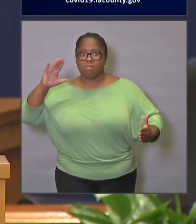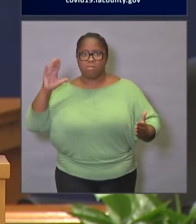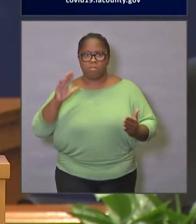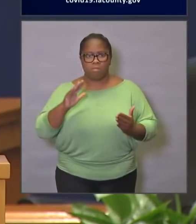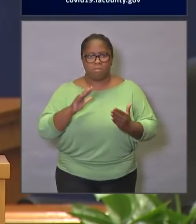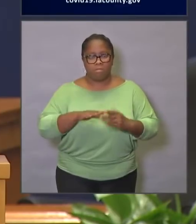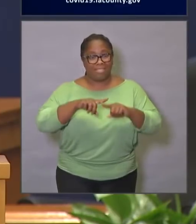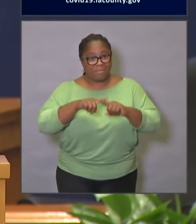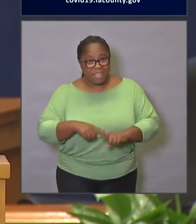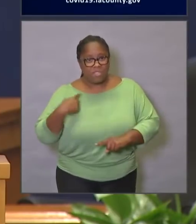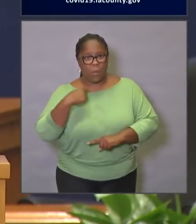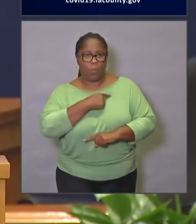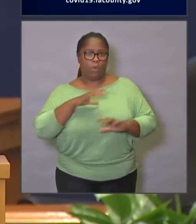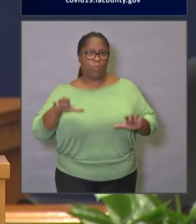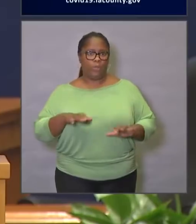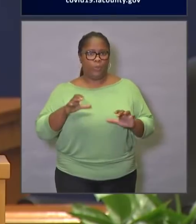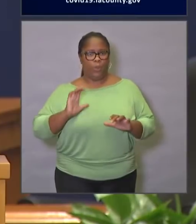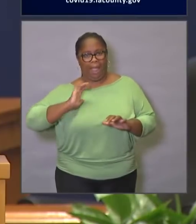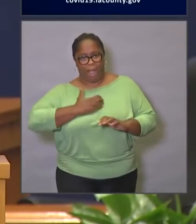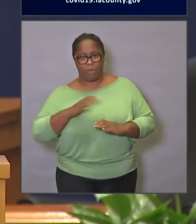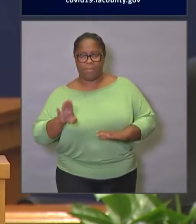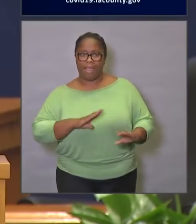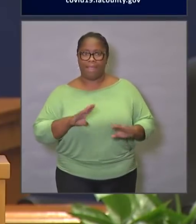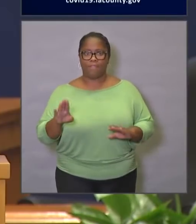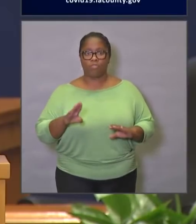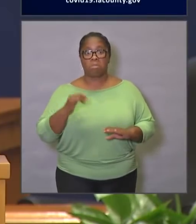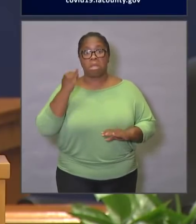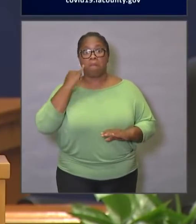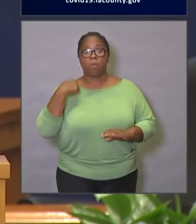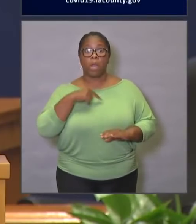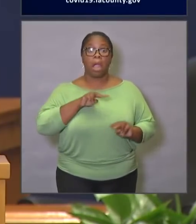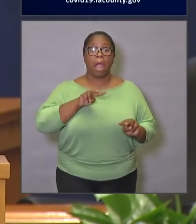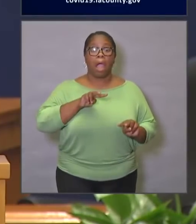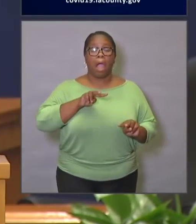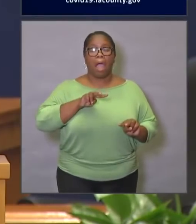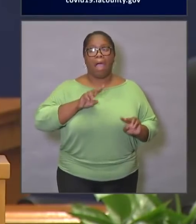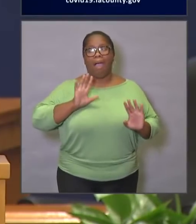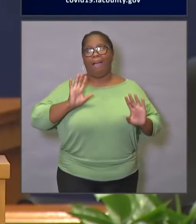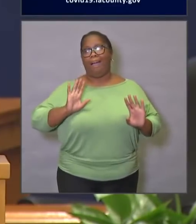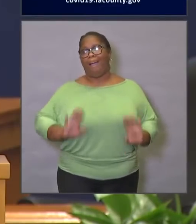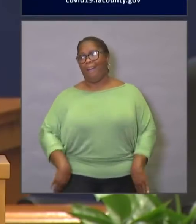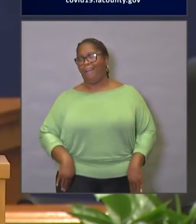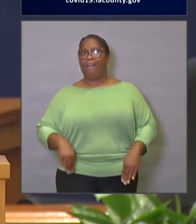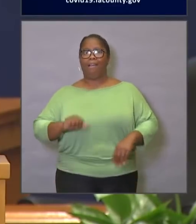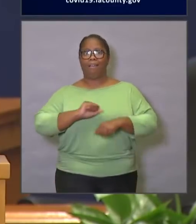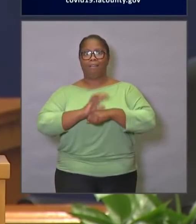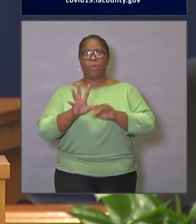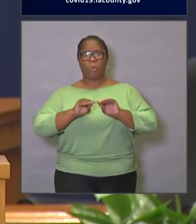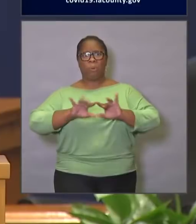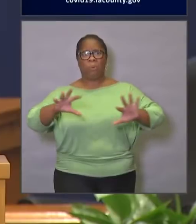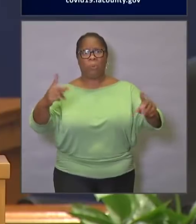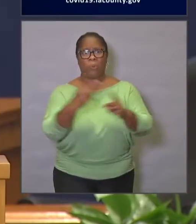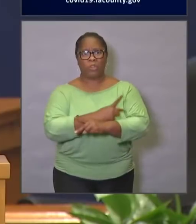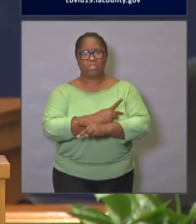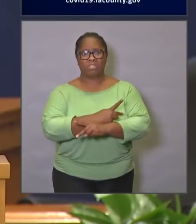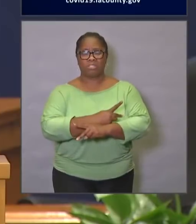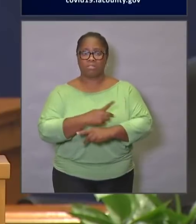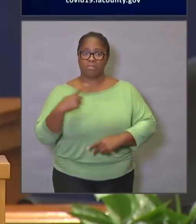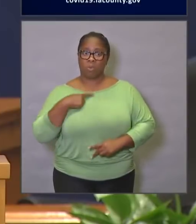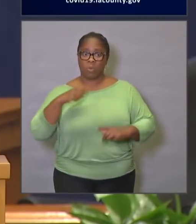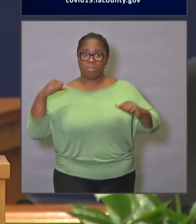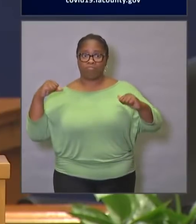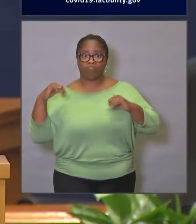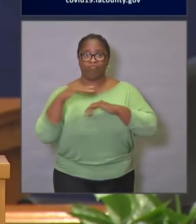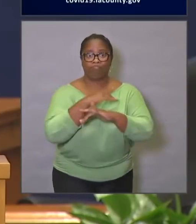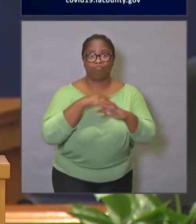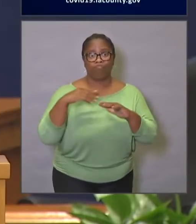are doing and what our behaviors are. When we let our guard down, the virus spreads. When we gather together in unsafe ways,